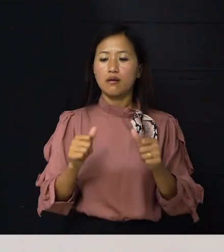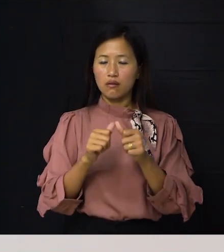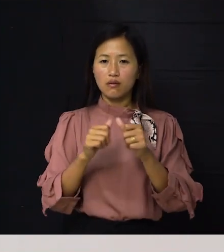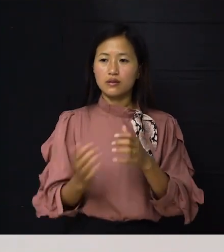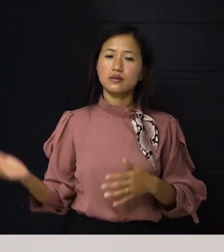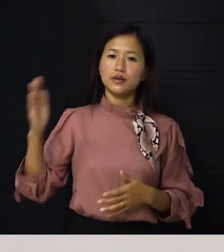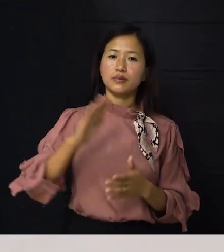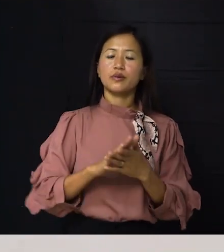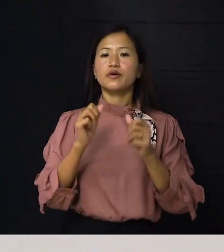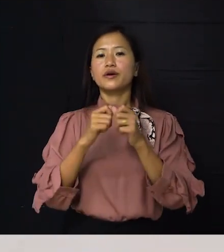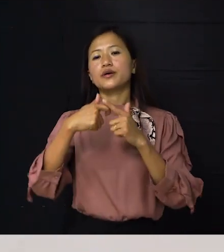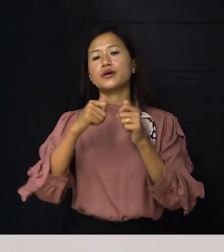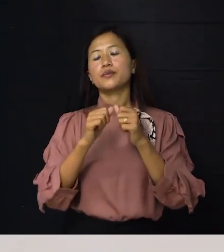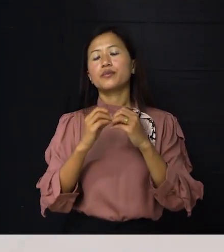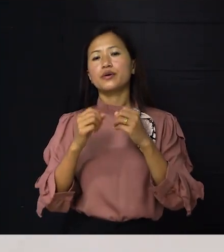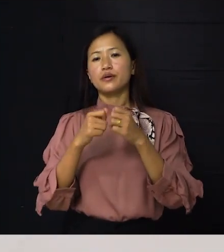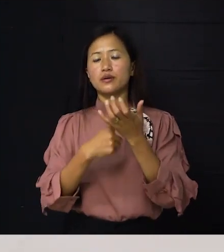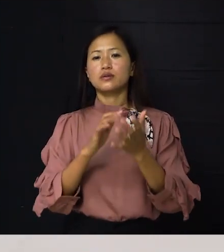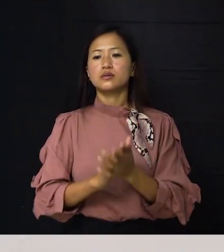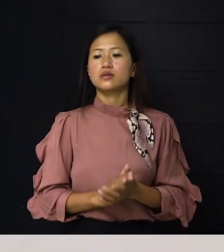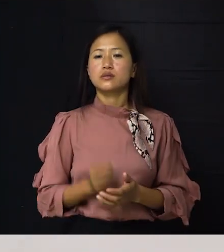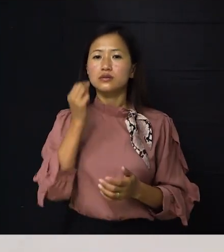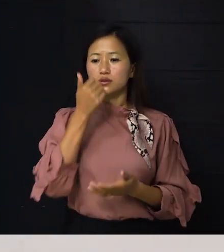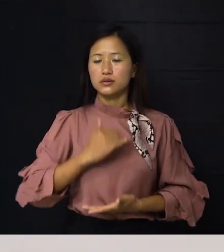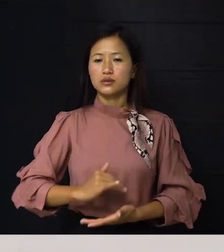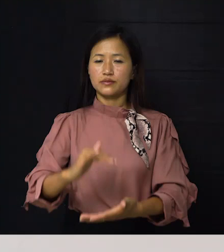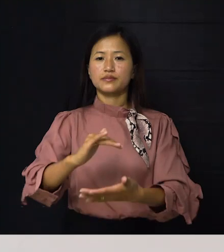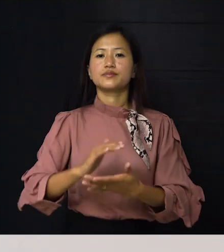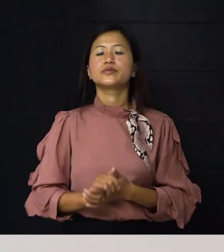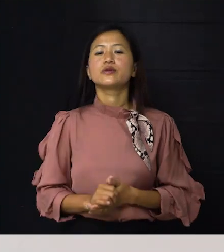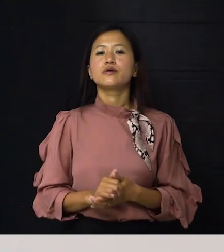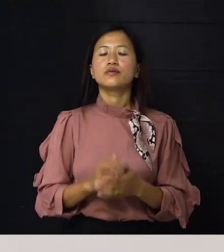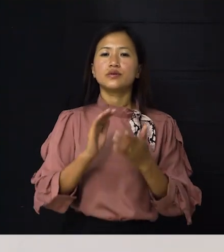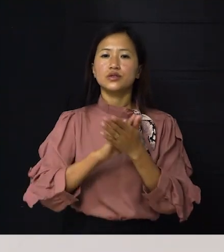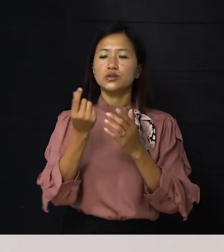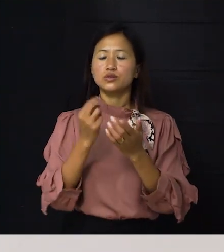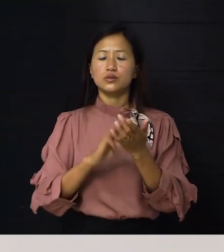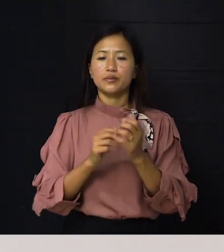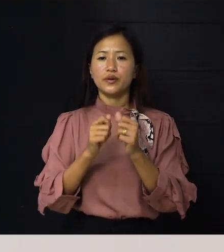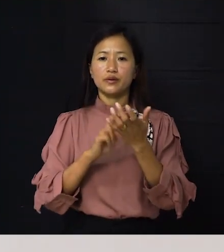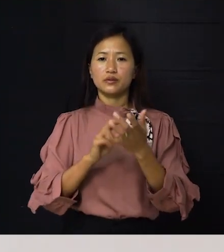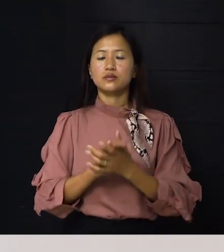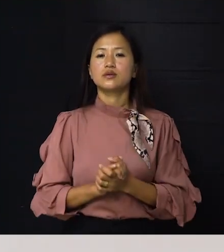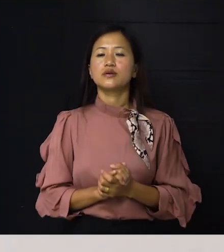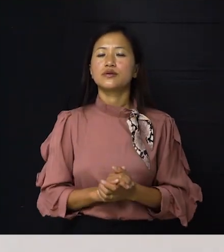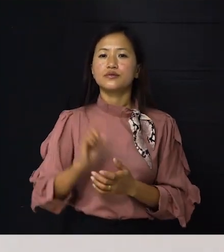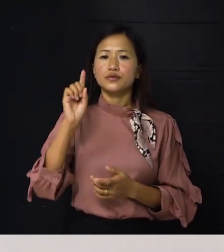Akbar was the son of Humayun. Now let's go to Akbar. So Akbar ruled from 1556